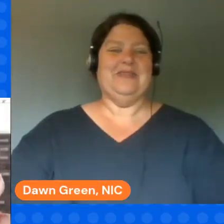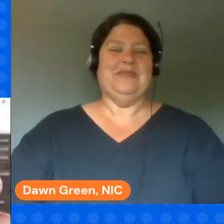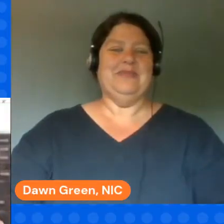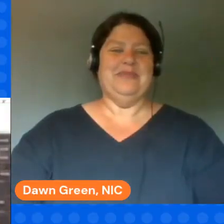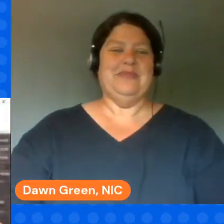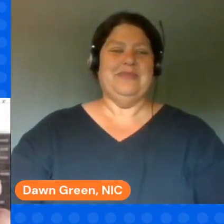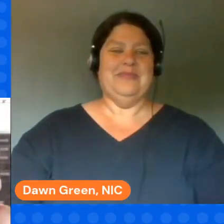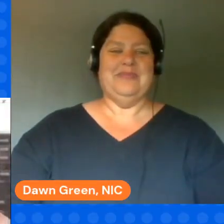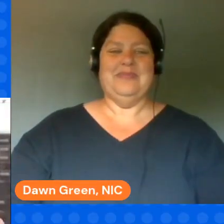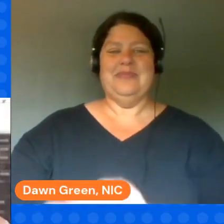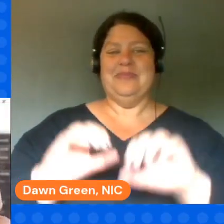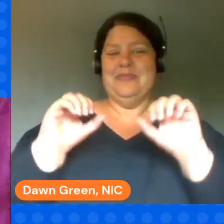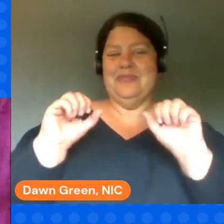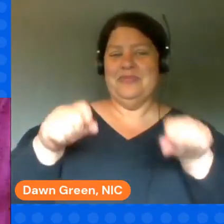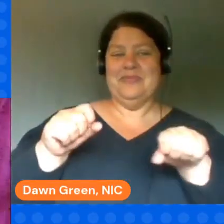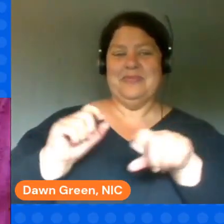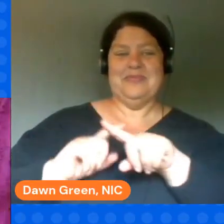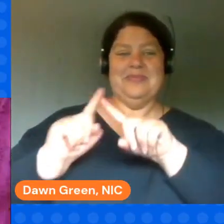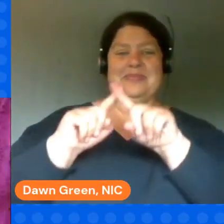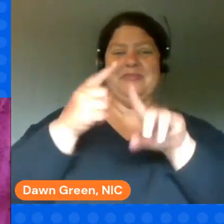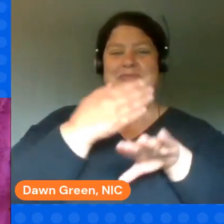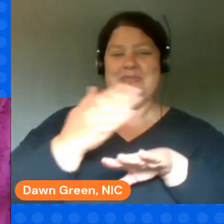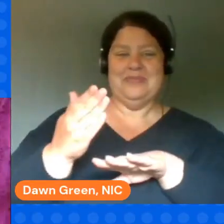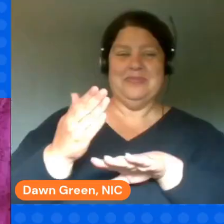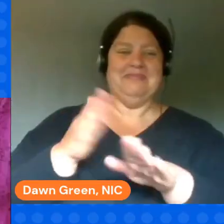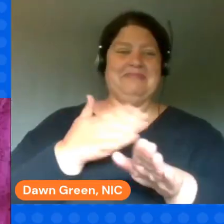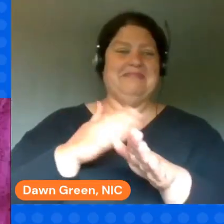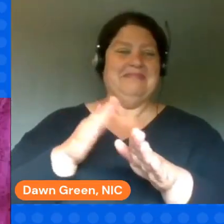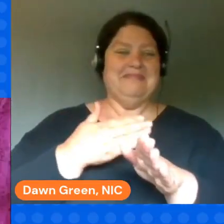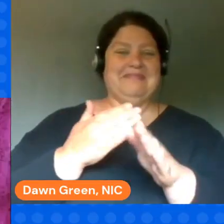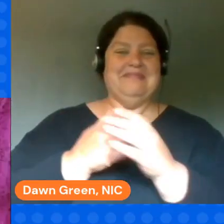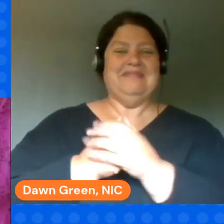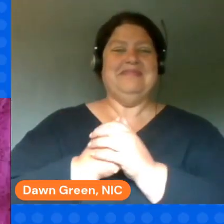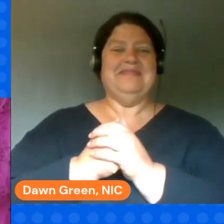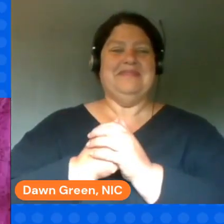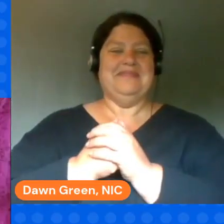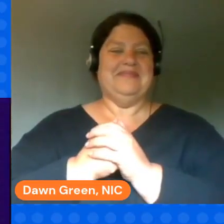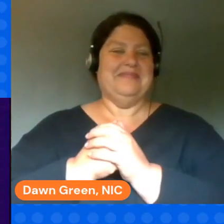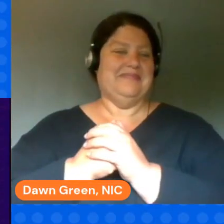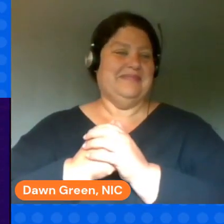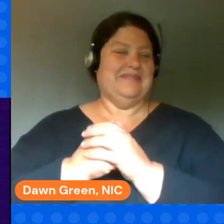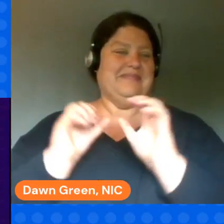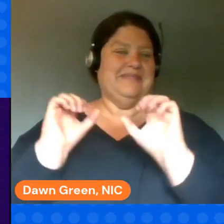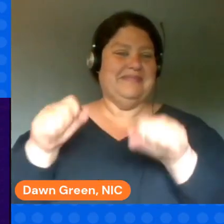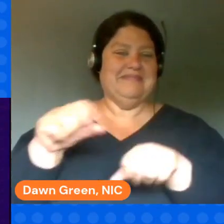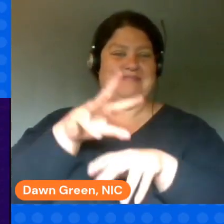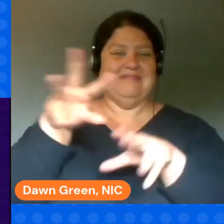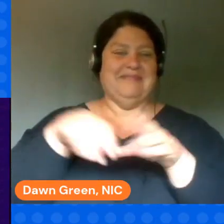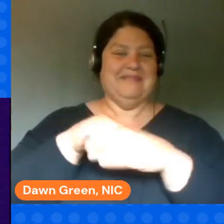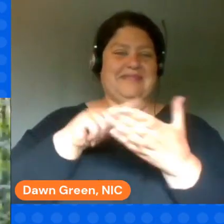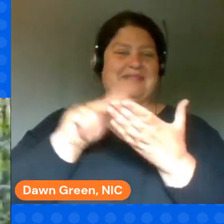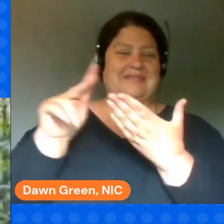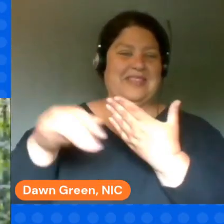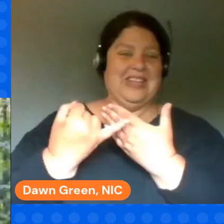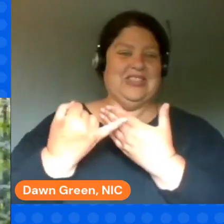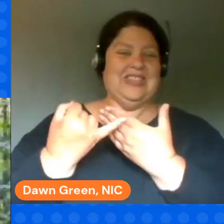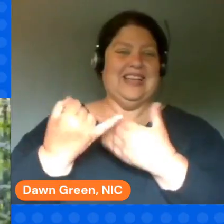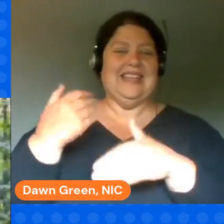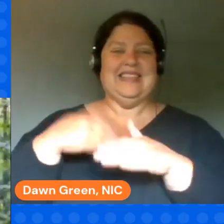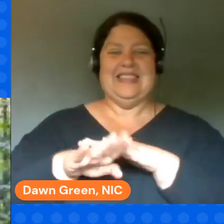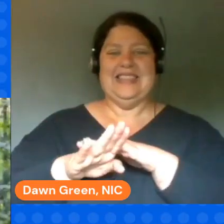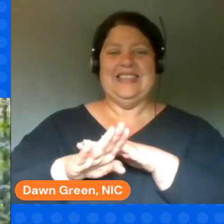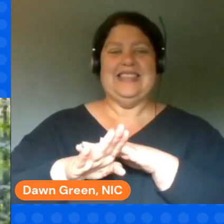make use of sensors like tilt and screen tapping. You can integrate your projects into physical